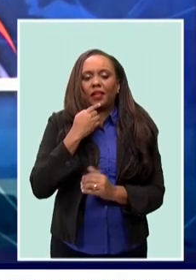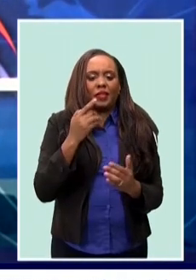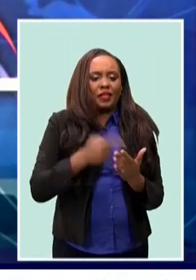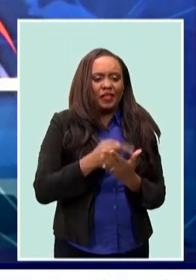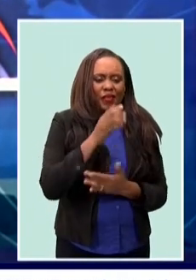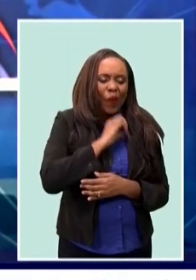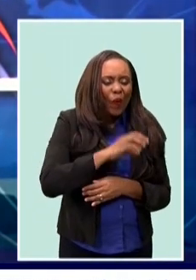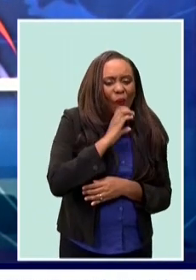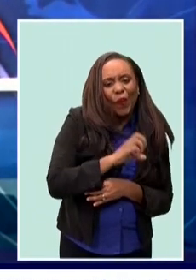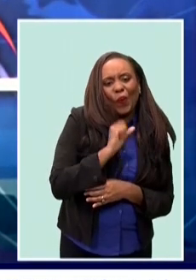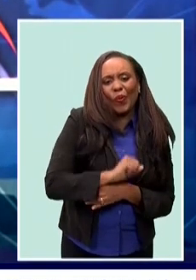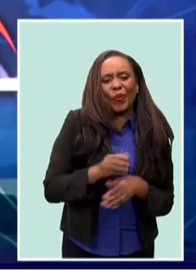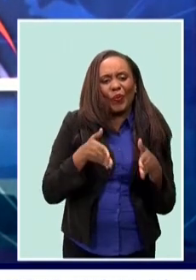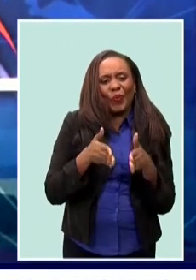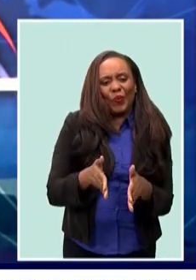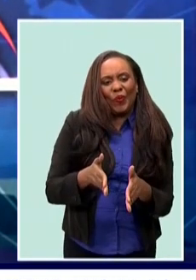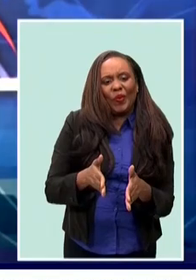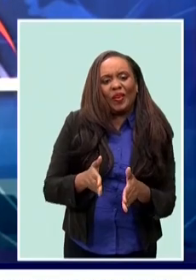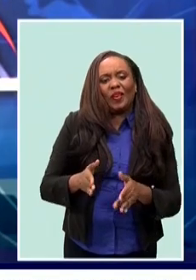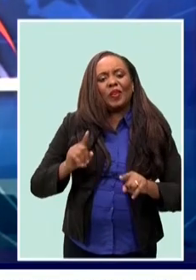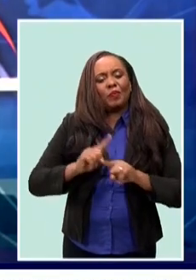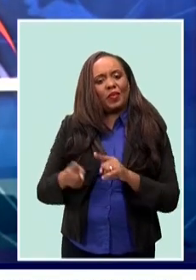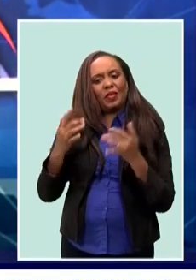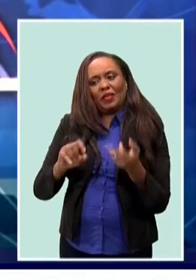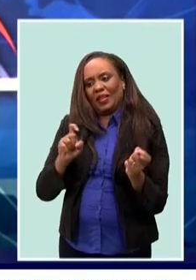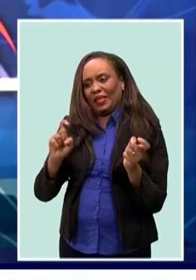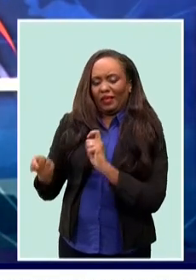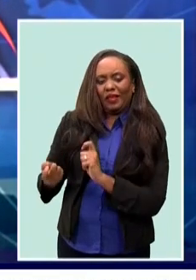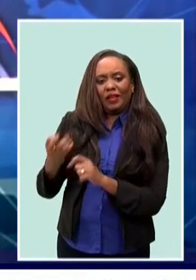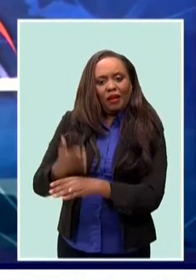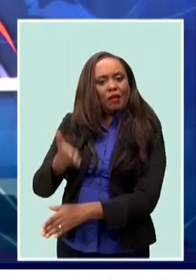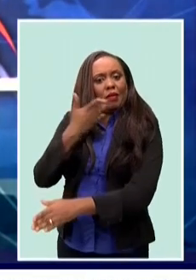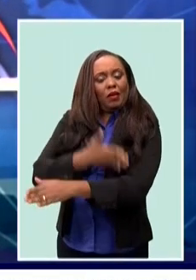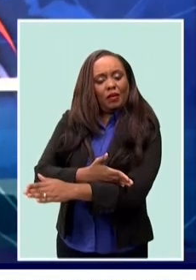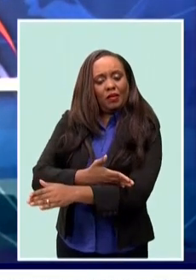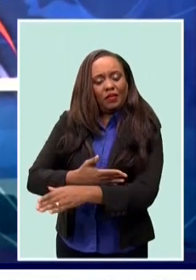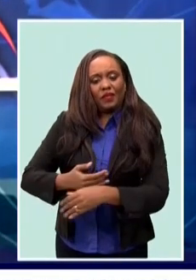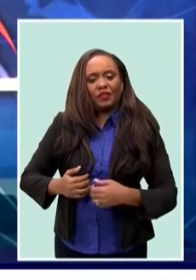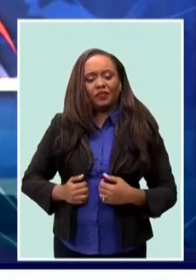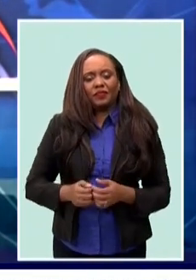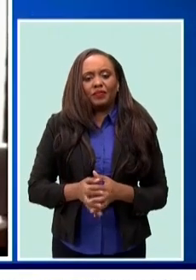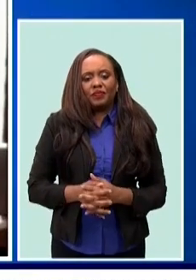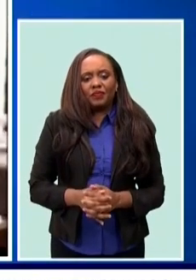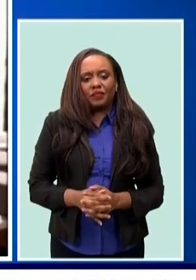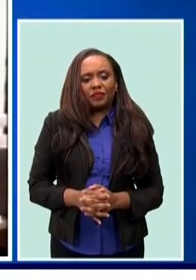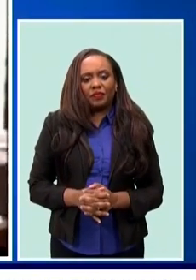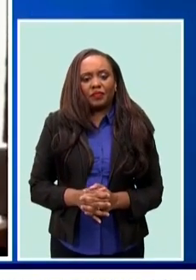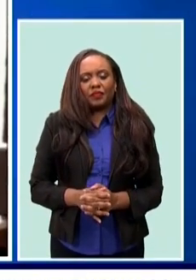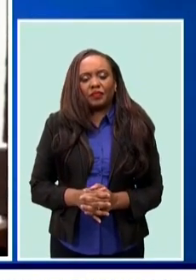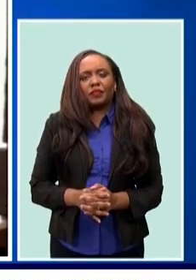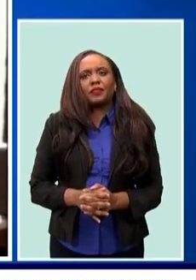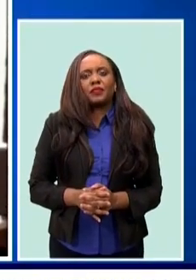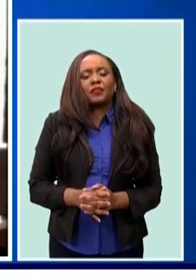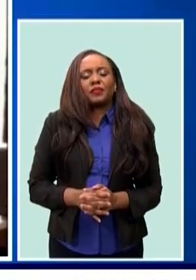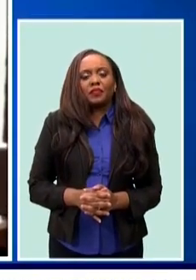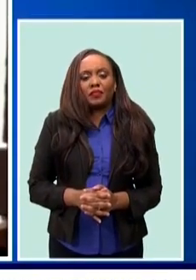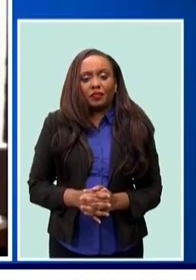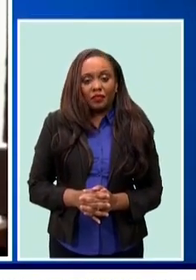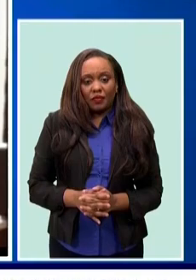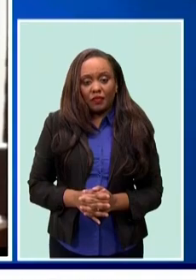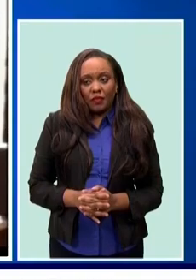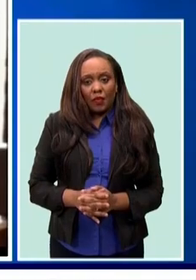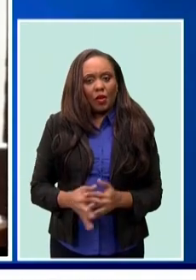that outdated techniques are hampering the government's efforts to function efficiently. I think most places in the world now